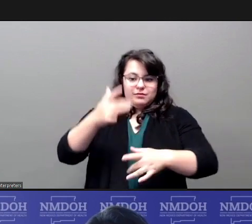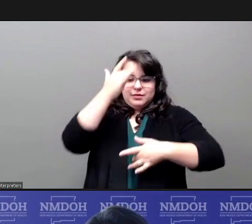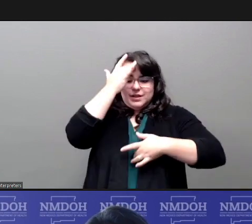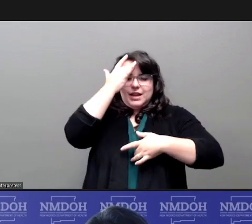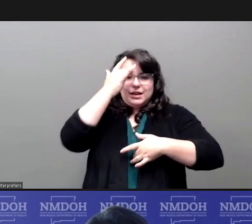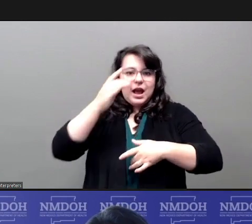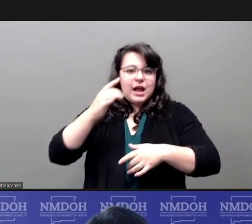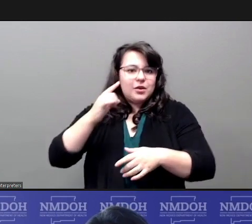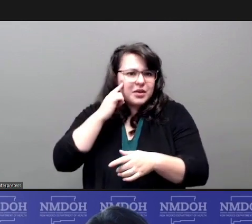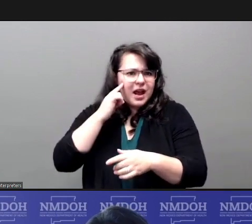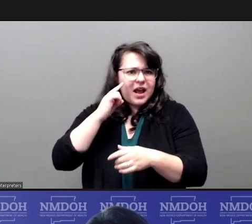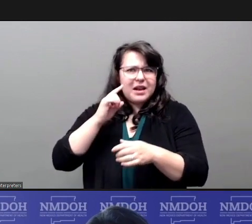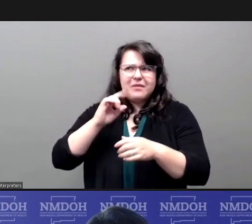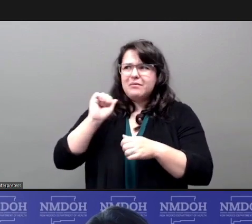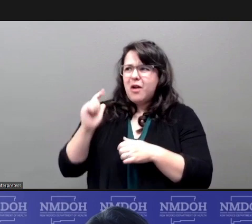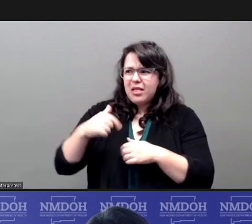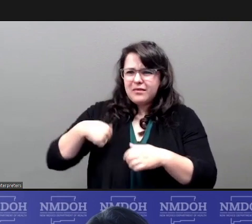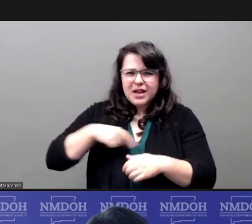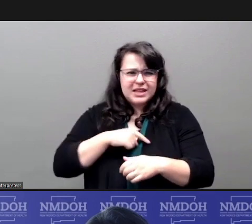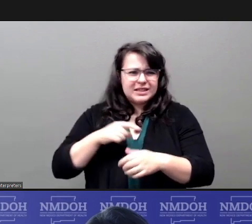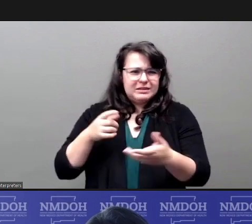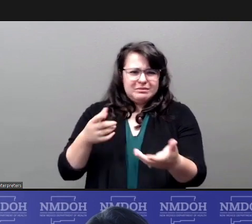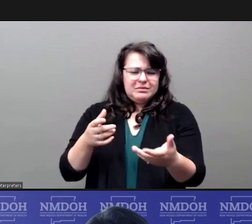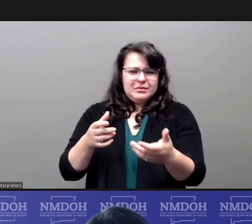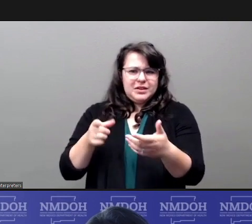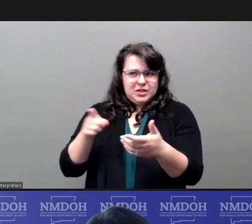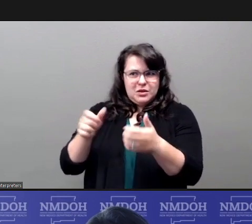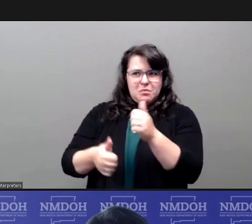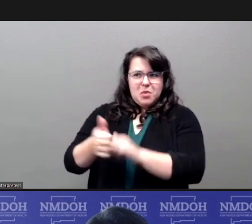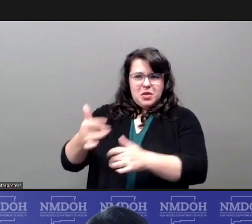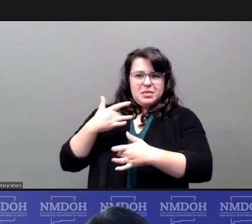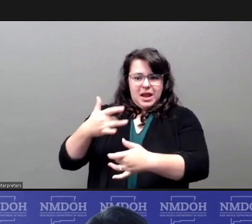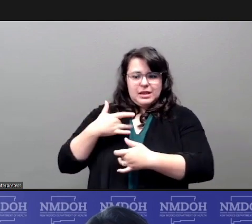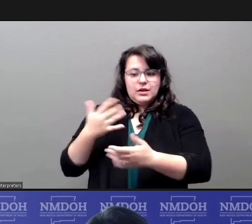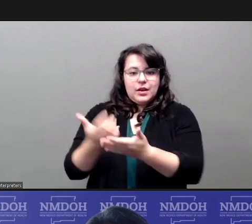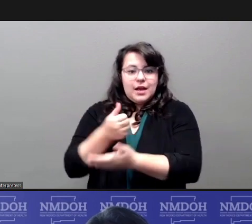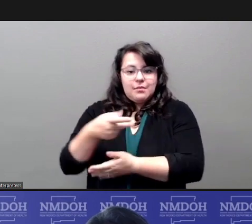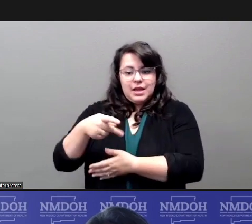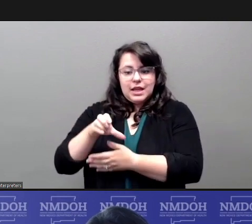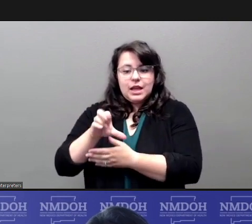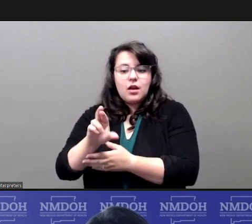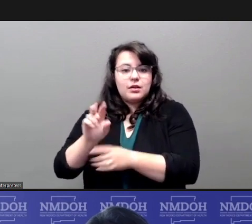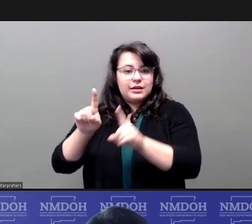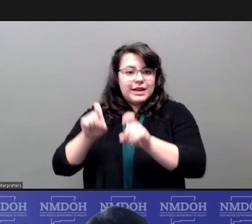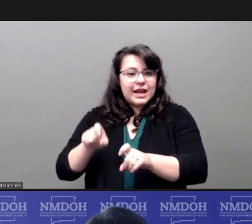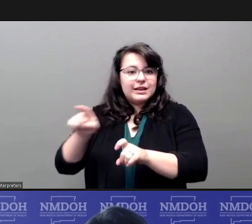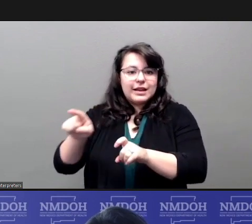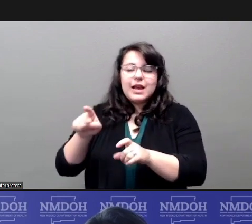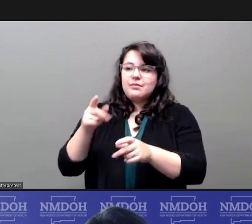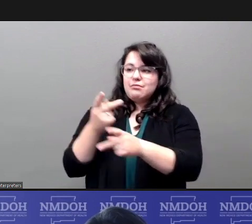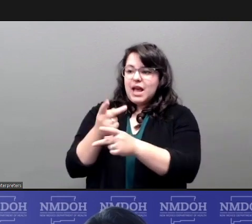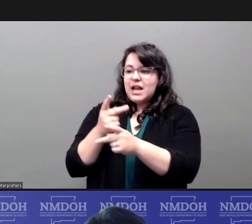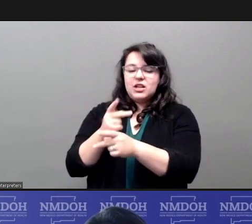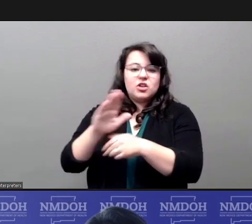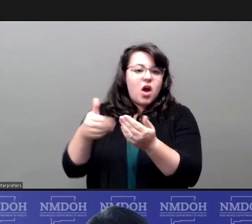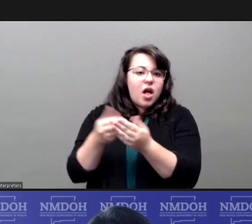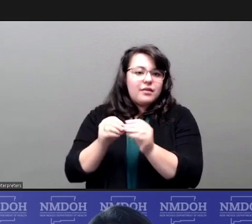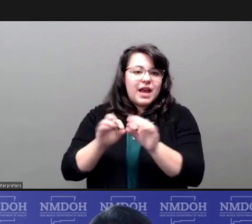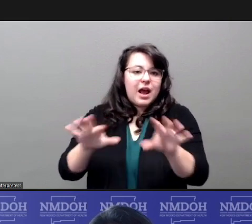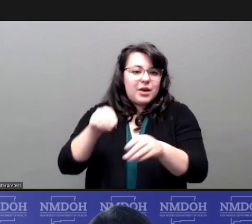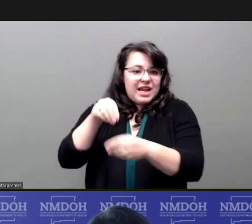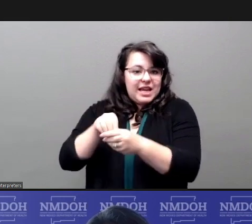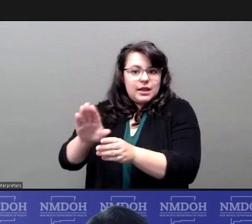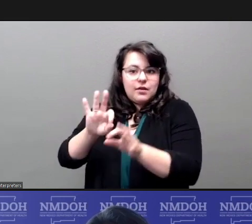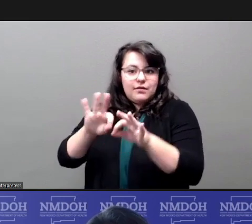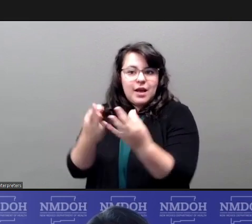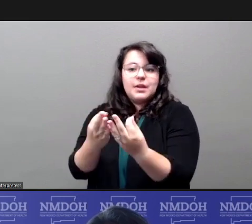the most likely to get PCR tests, and they managed that whole little outbreak in their home, all with home testing,